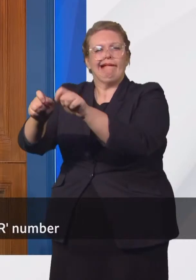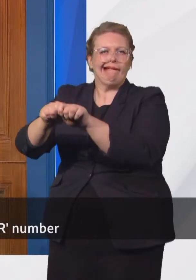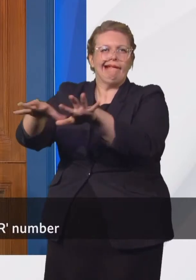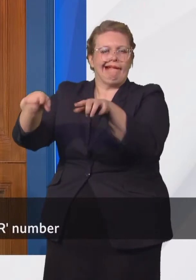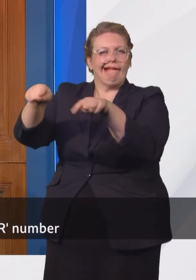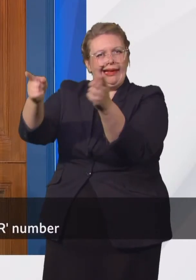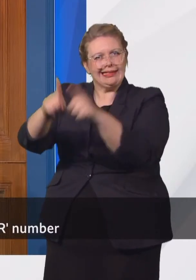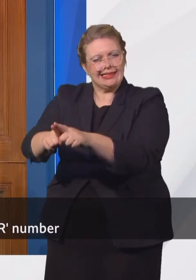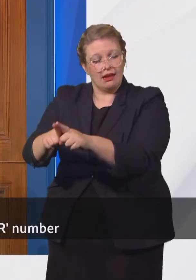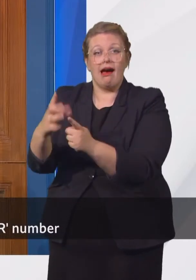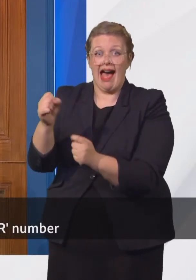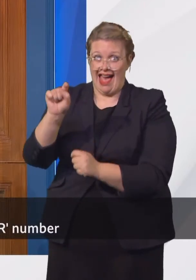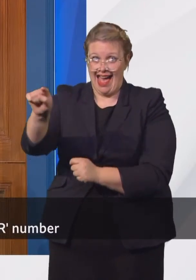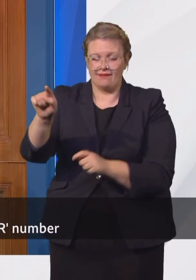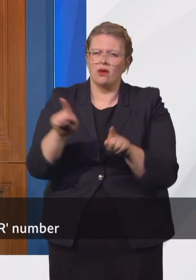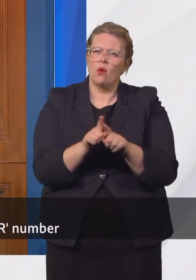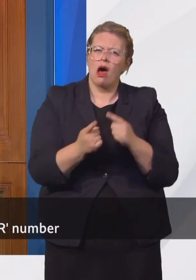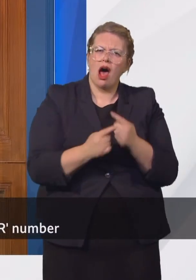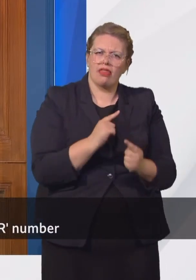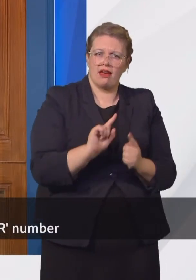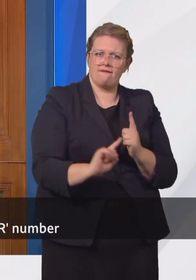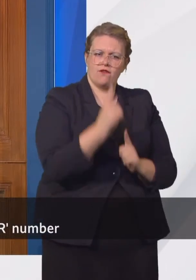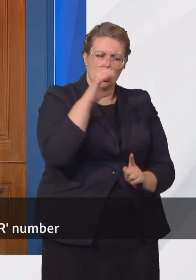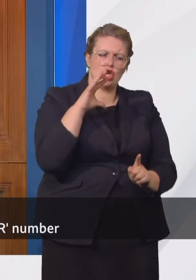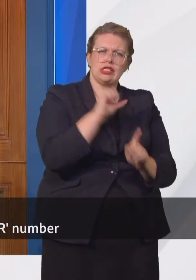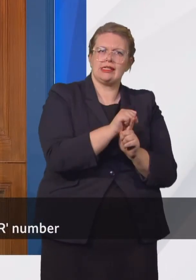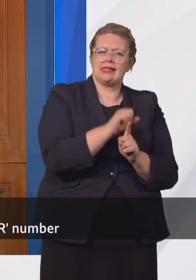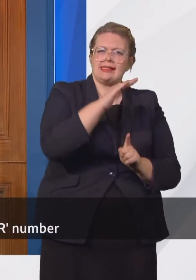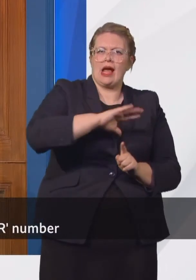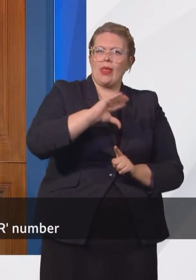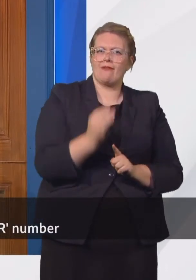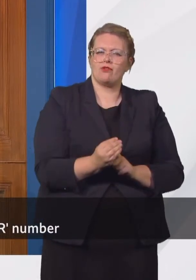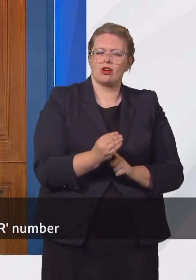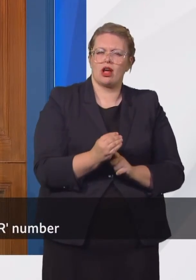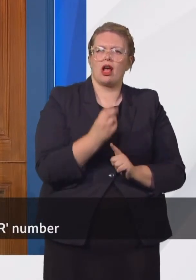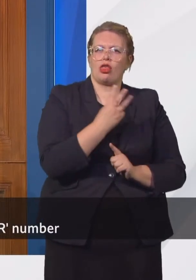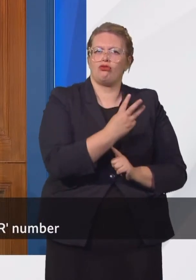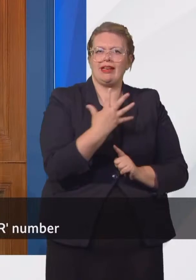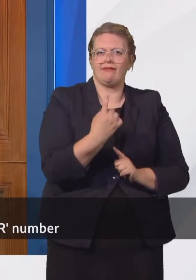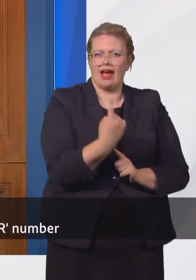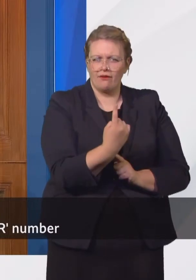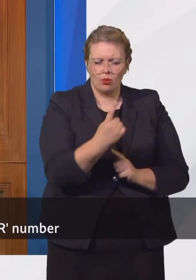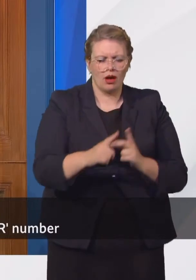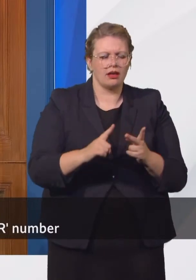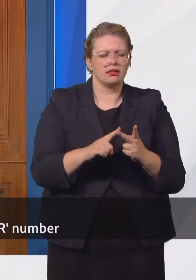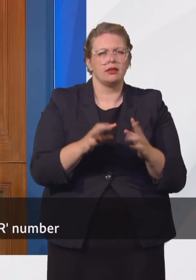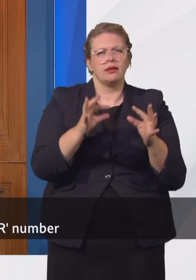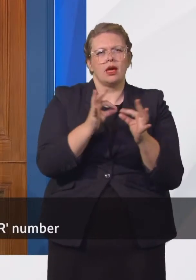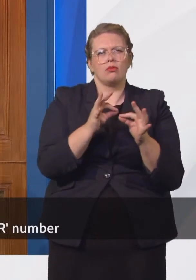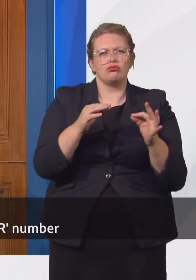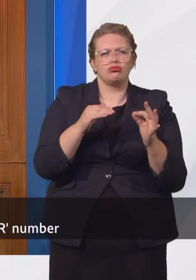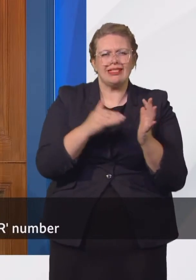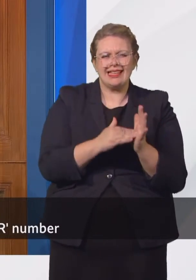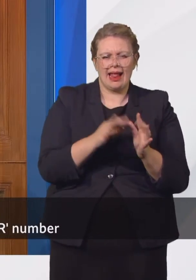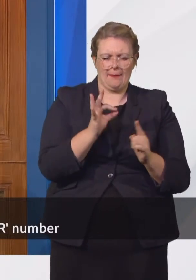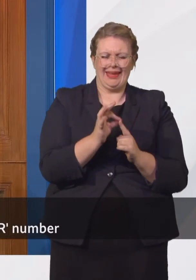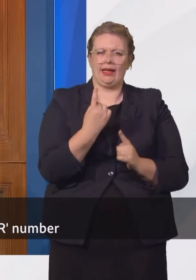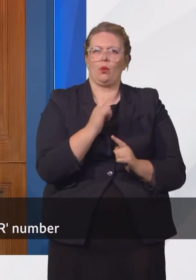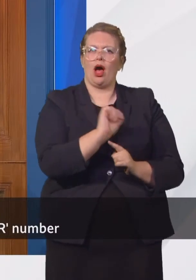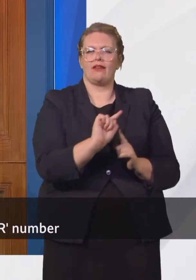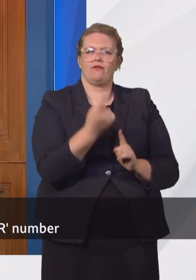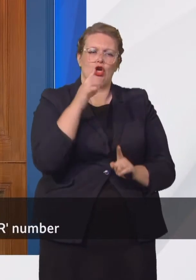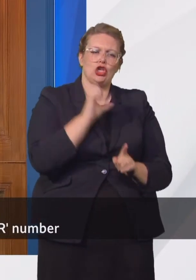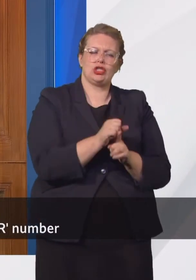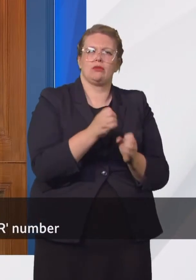time, such as the South African 351 variant and the Brazil P1. Those